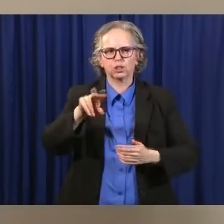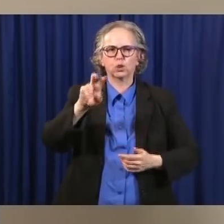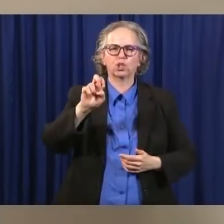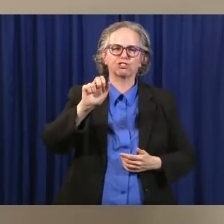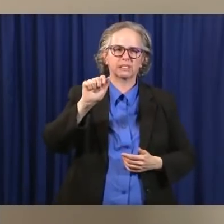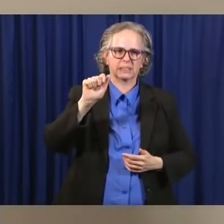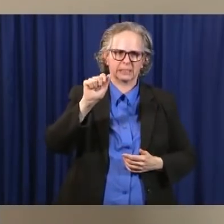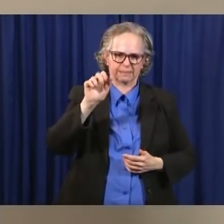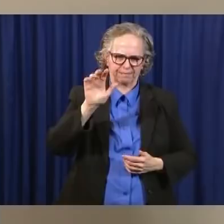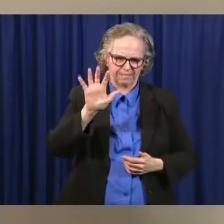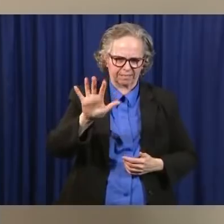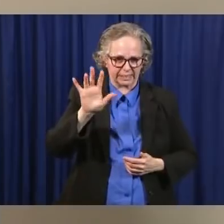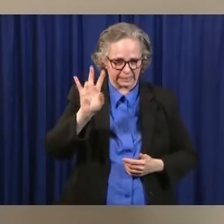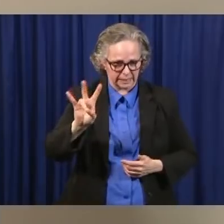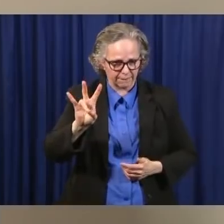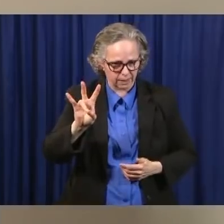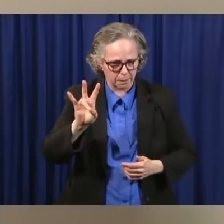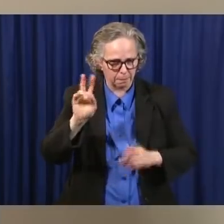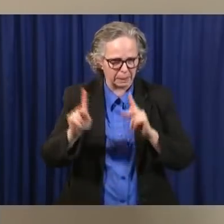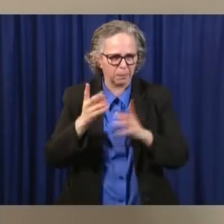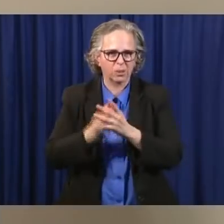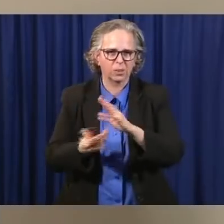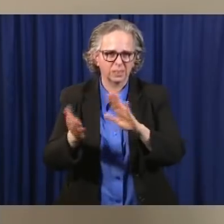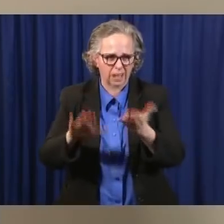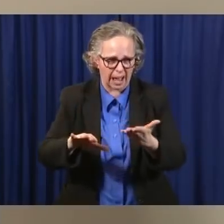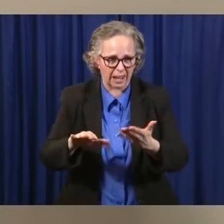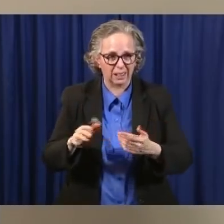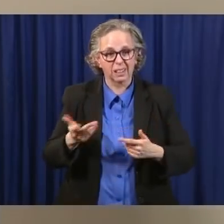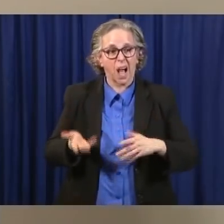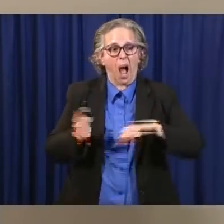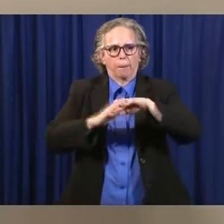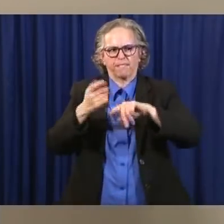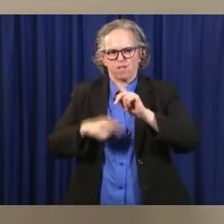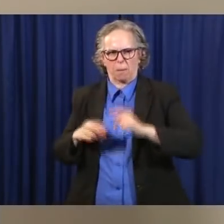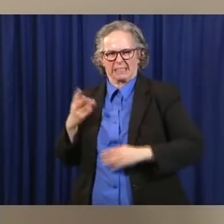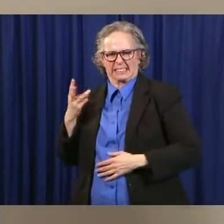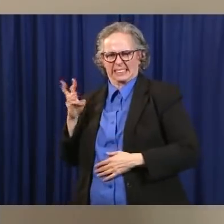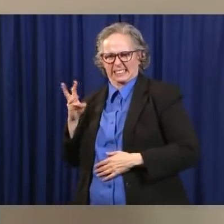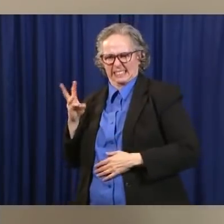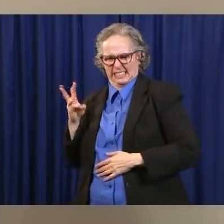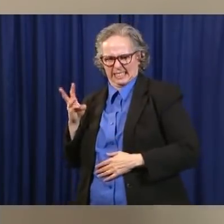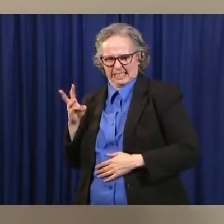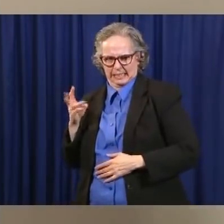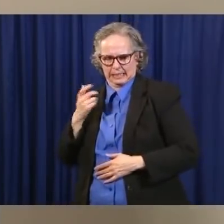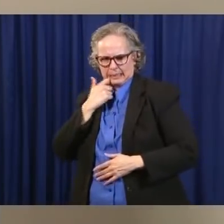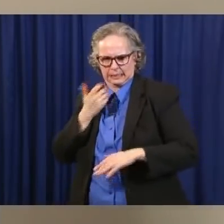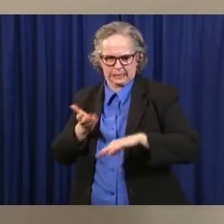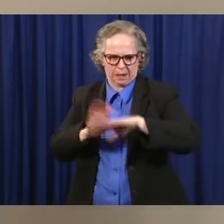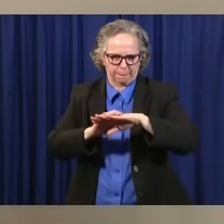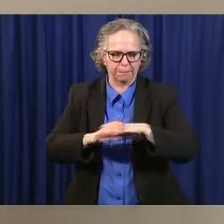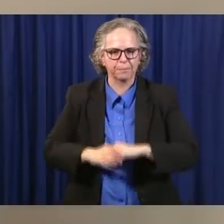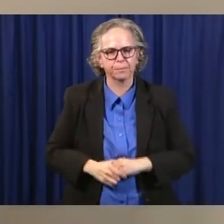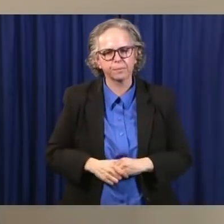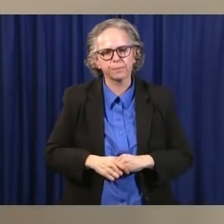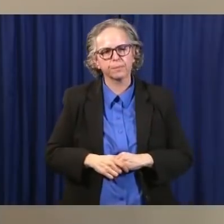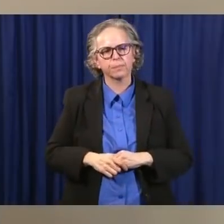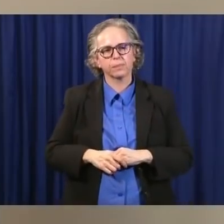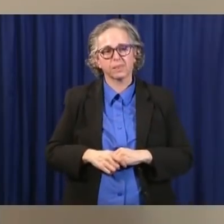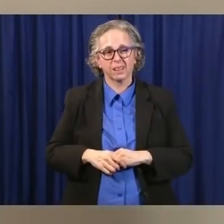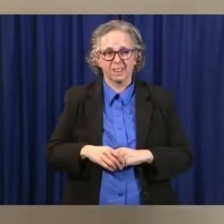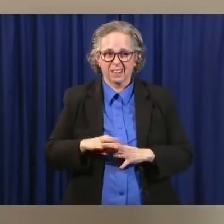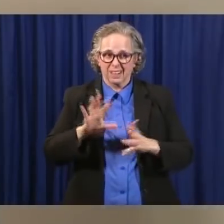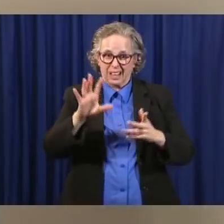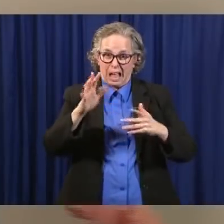1,357. That's up 16 in the last 24 hours that have been reported. Almost 80,000 deaths in this country at